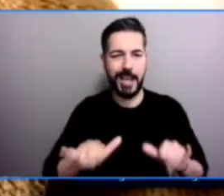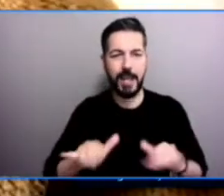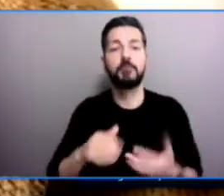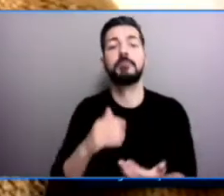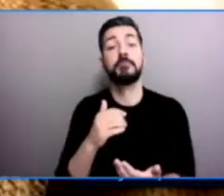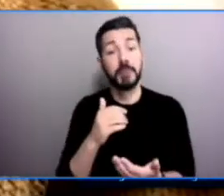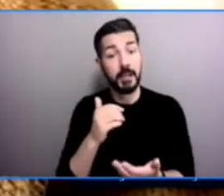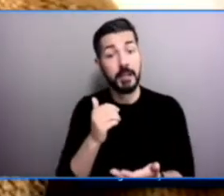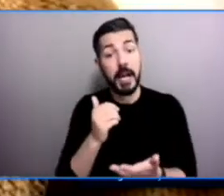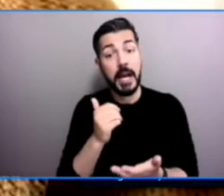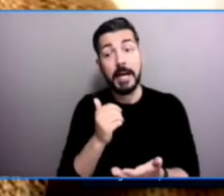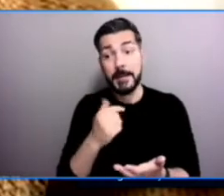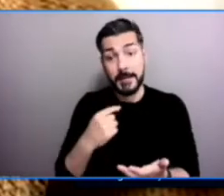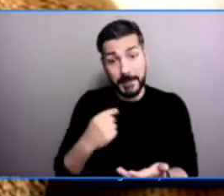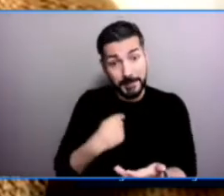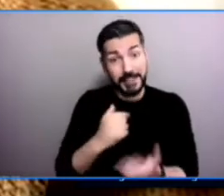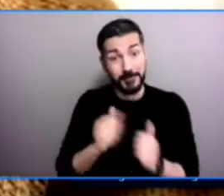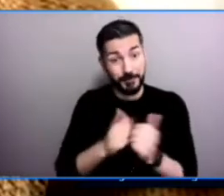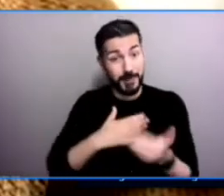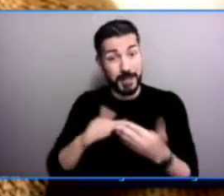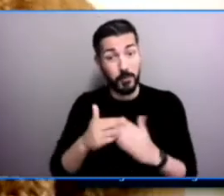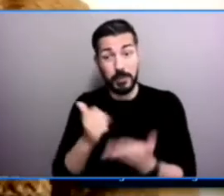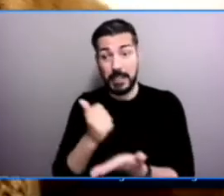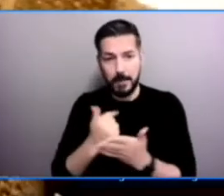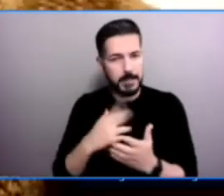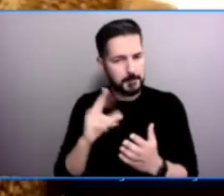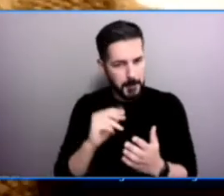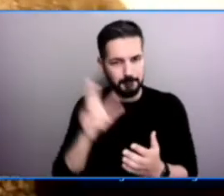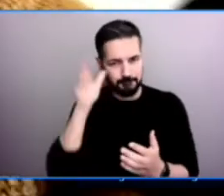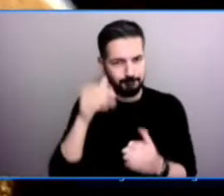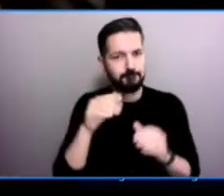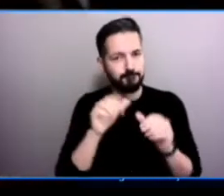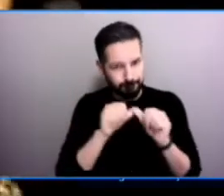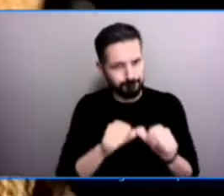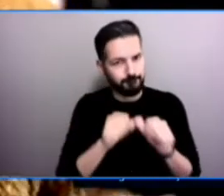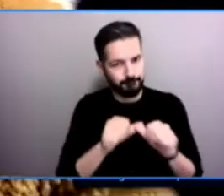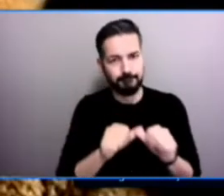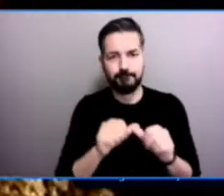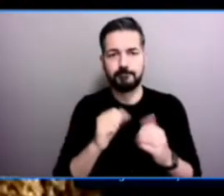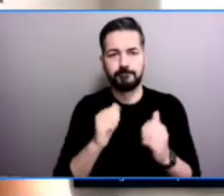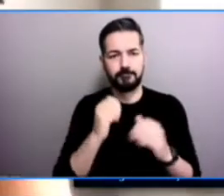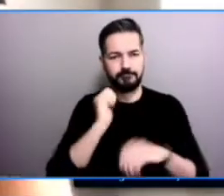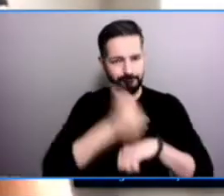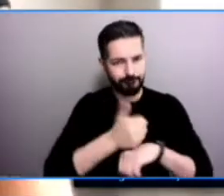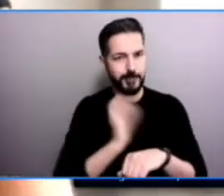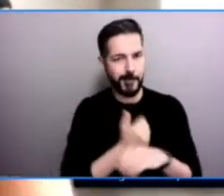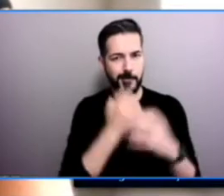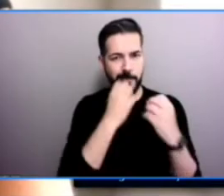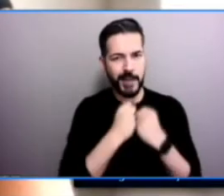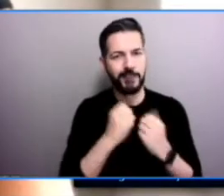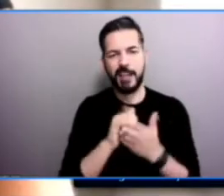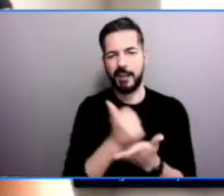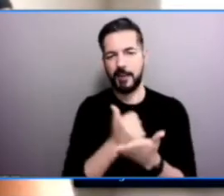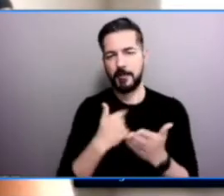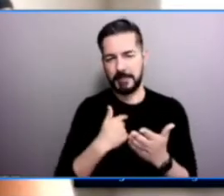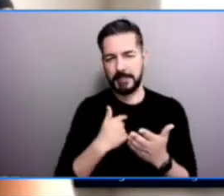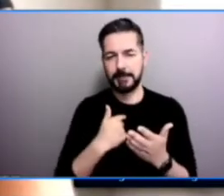big source of strength and resiliency was just having the